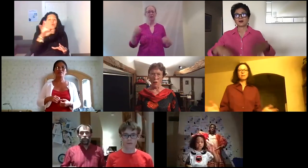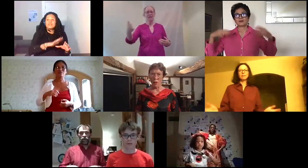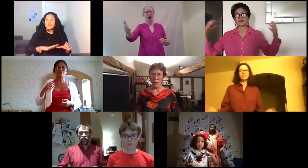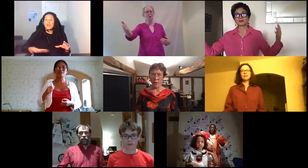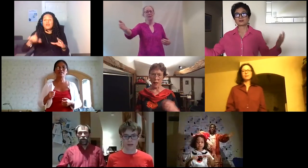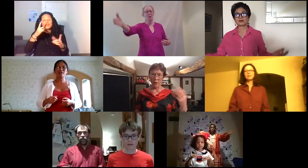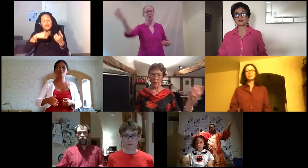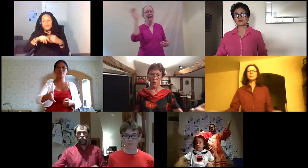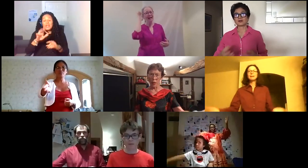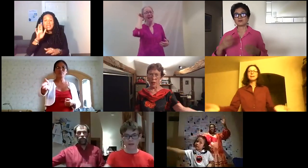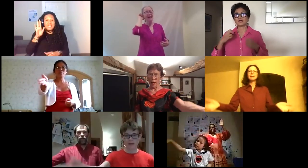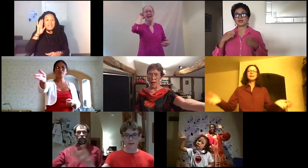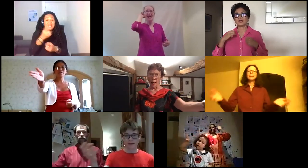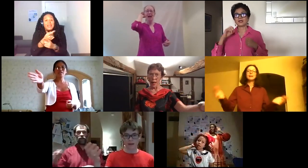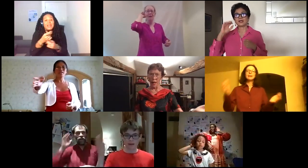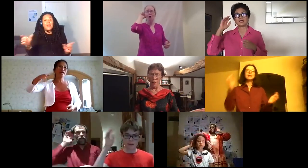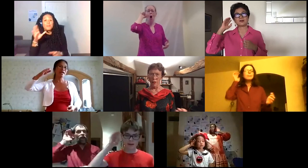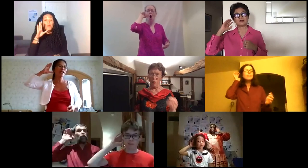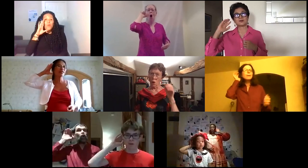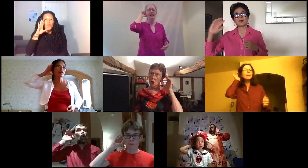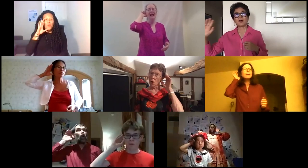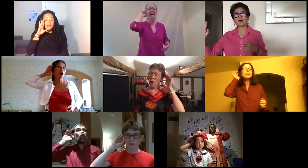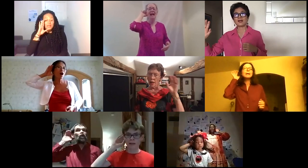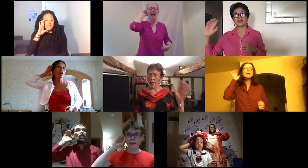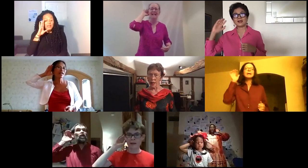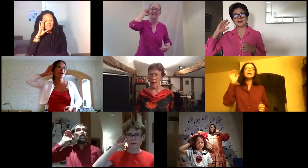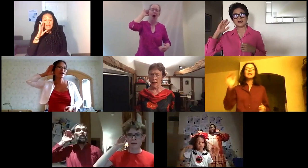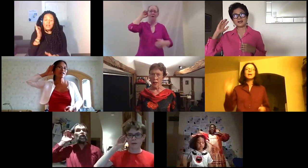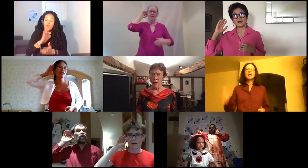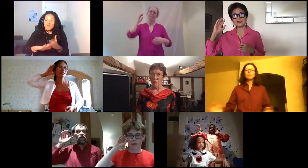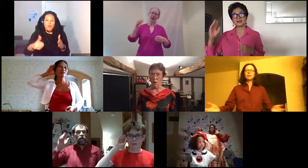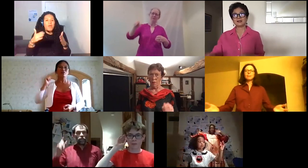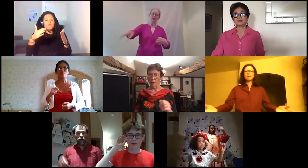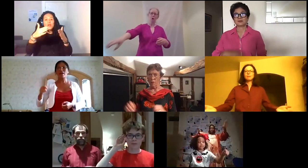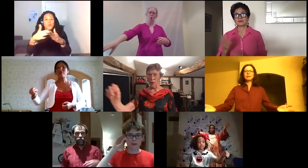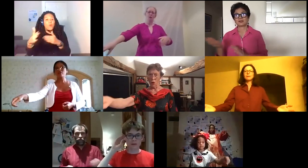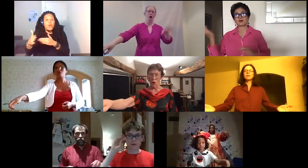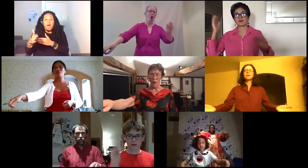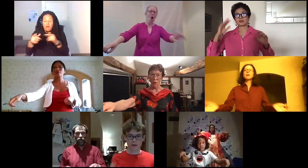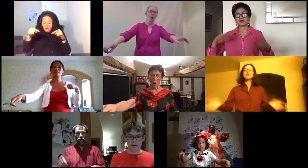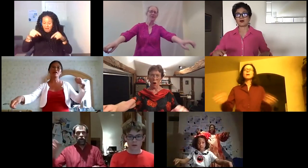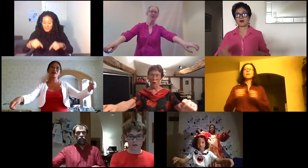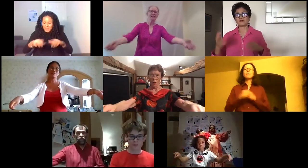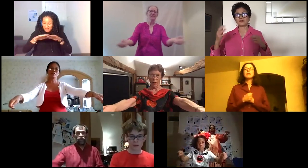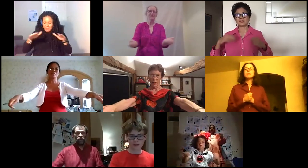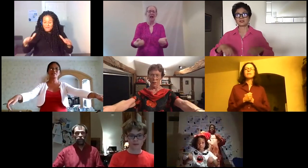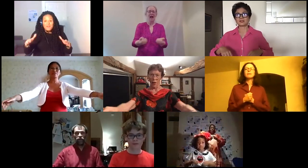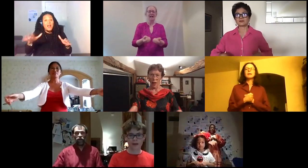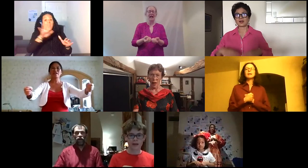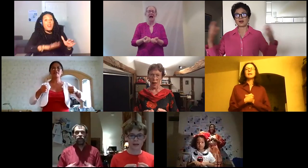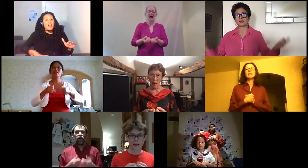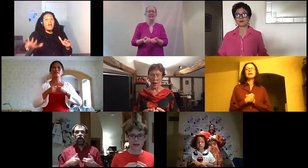across the county we hear them calling. From every corner of this